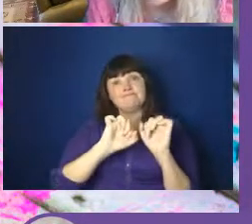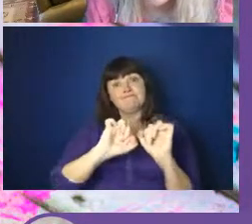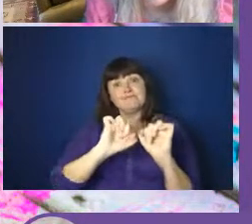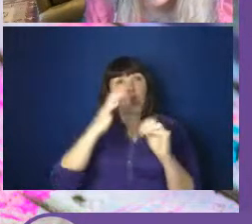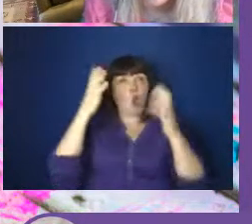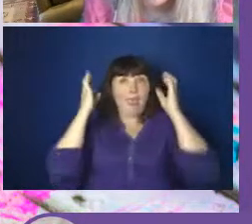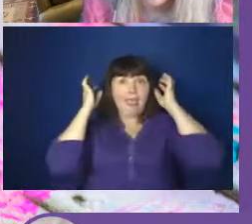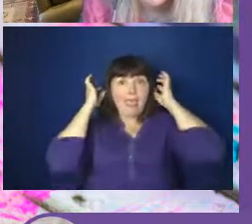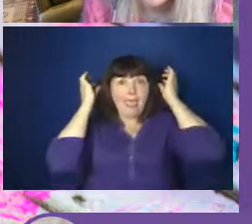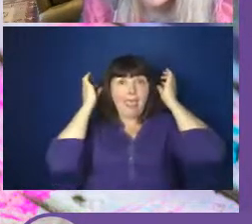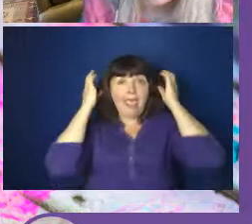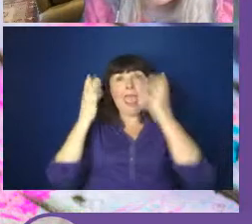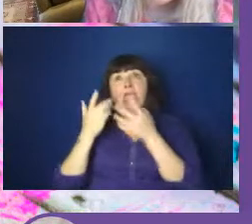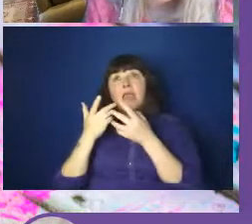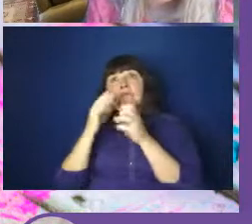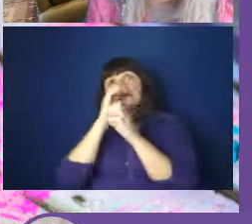journey.